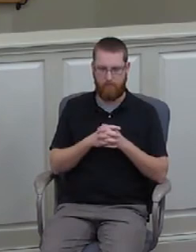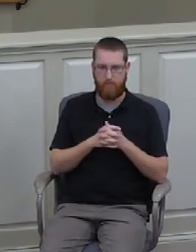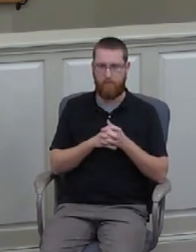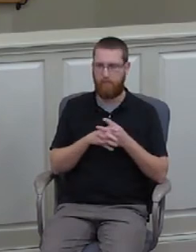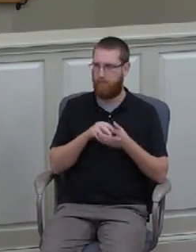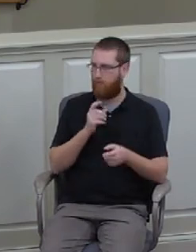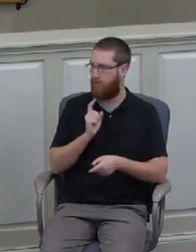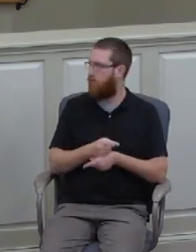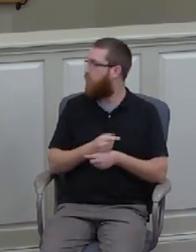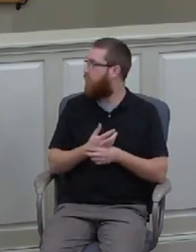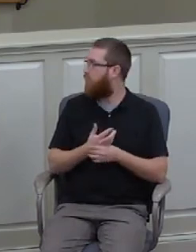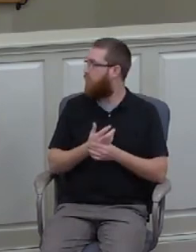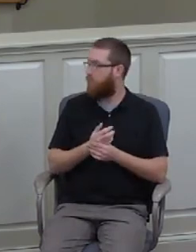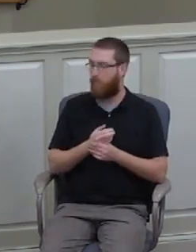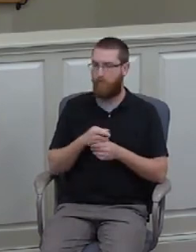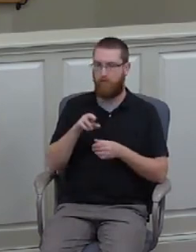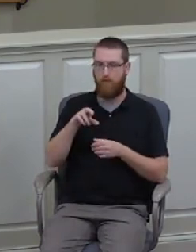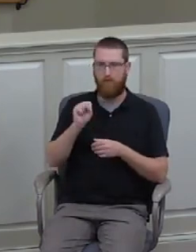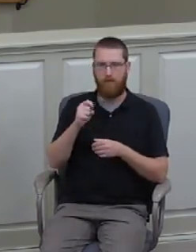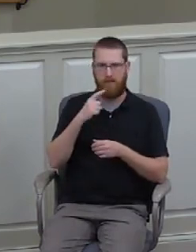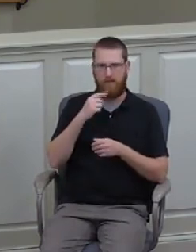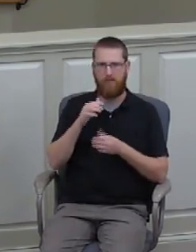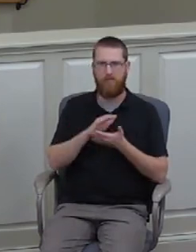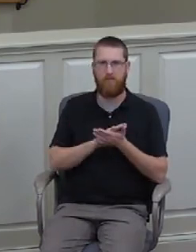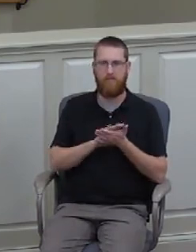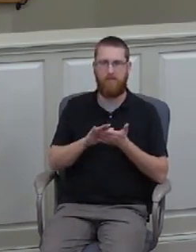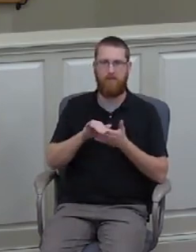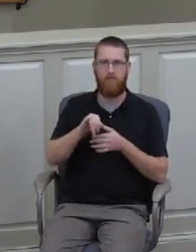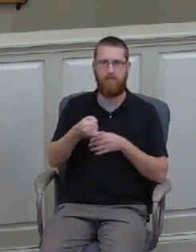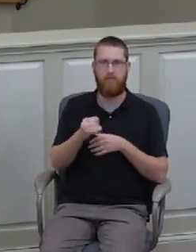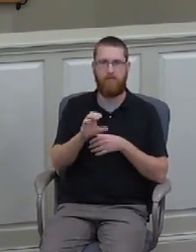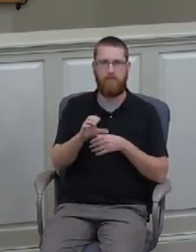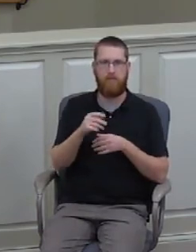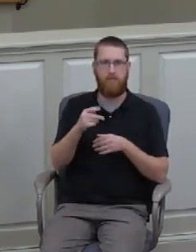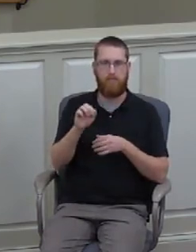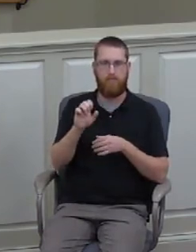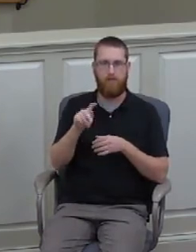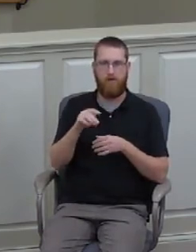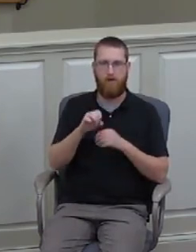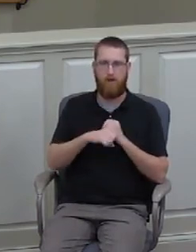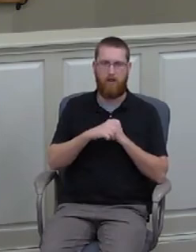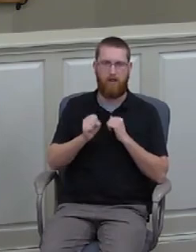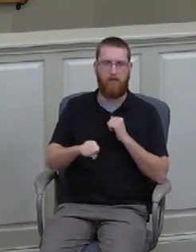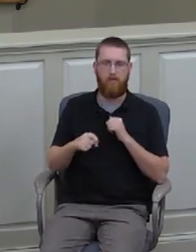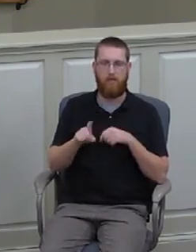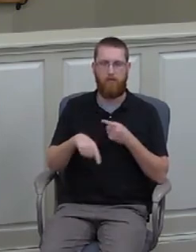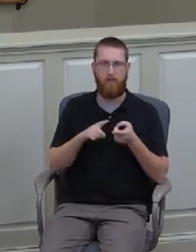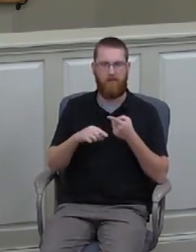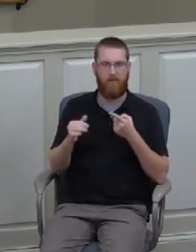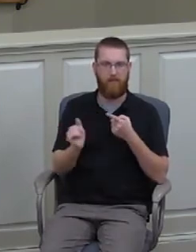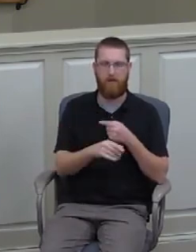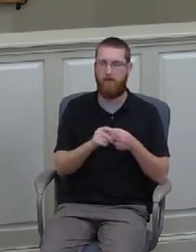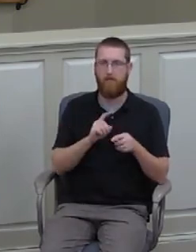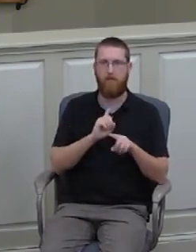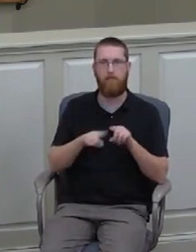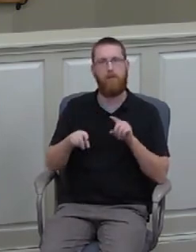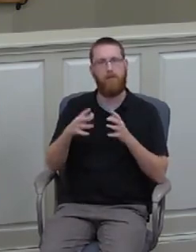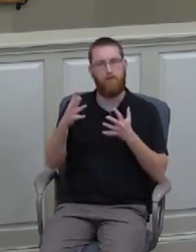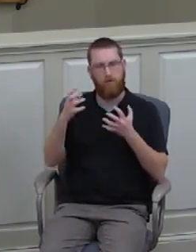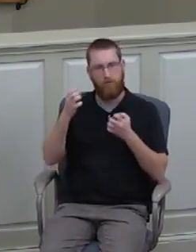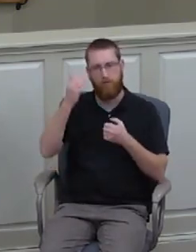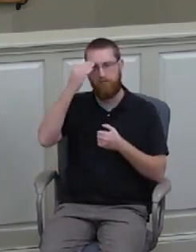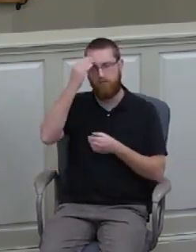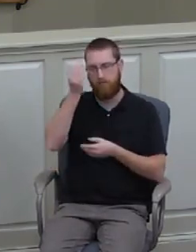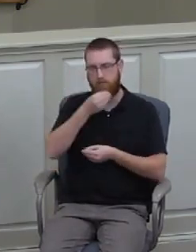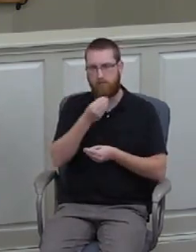Yeah, it's all there. And we have a nice little park in Junction City, et cetera, but I'm not going to go into all that. I just wanted to, as I read